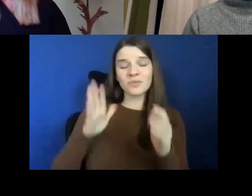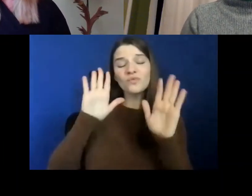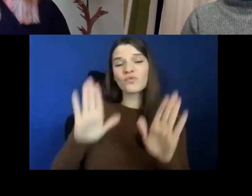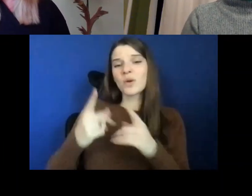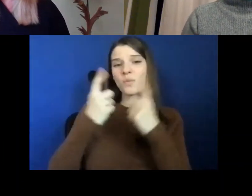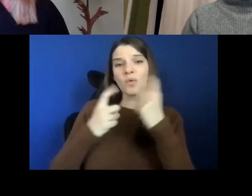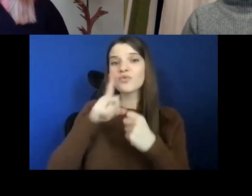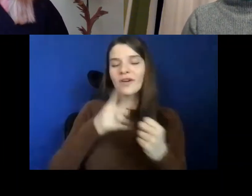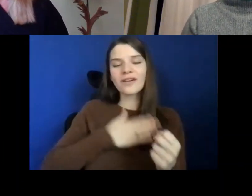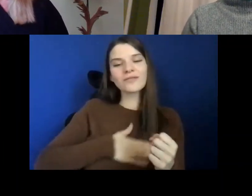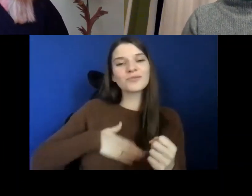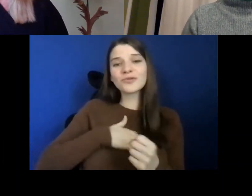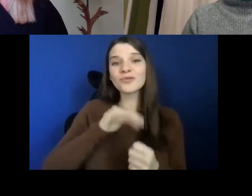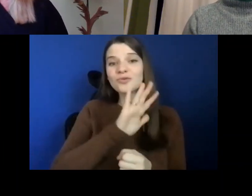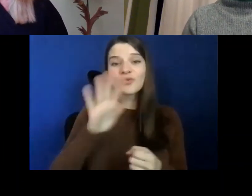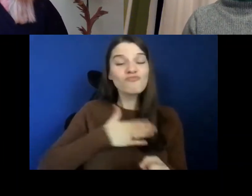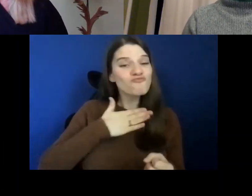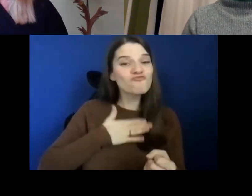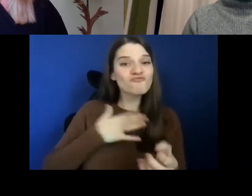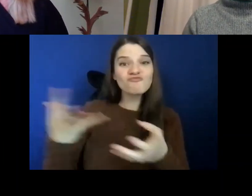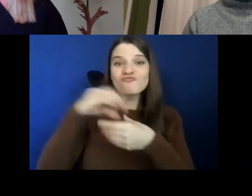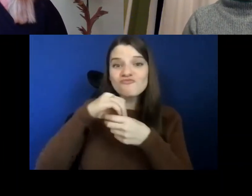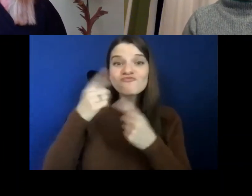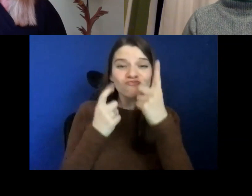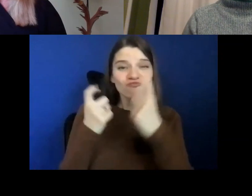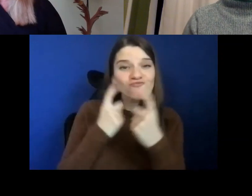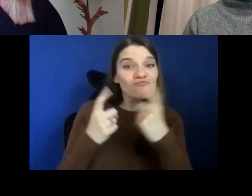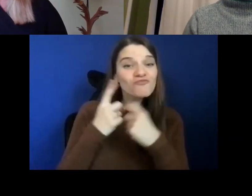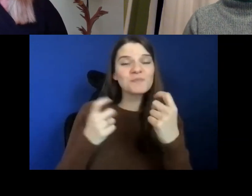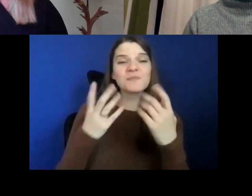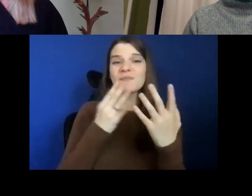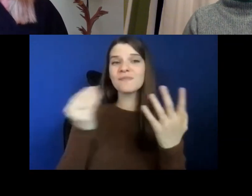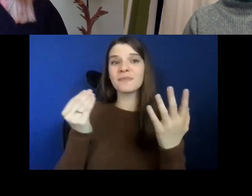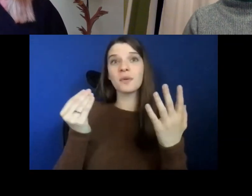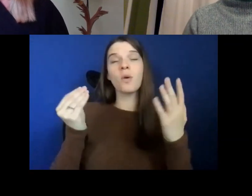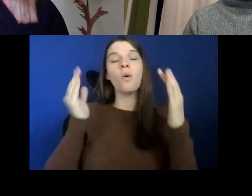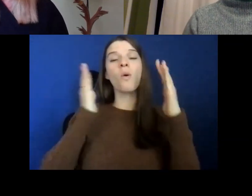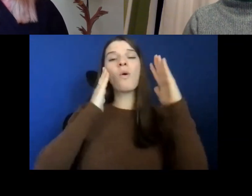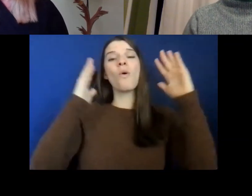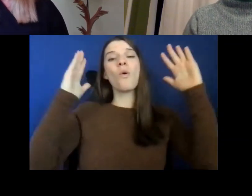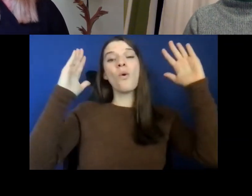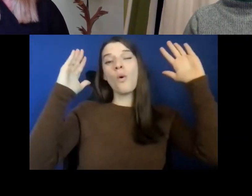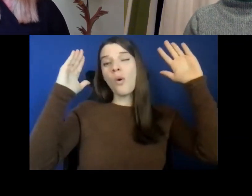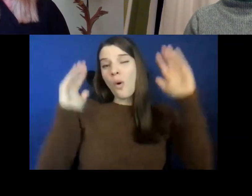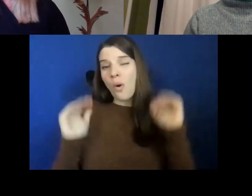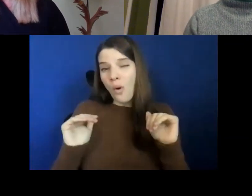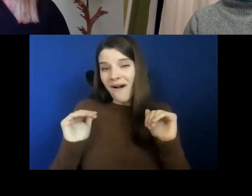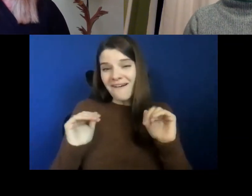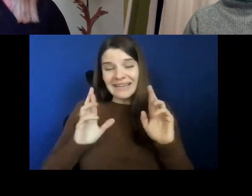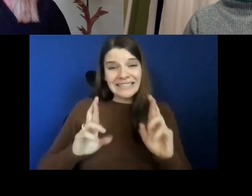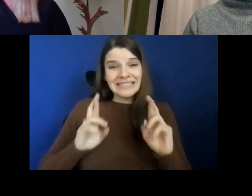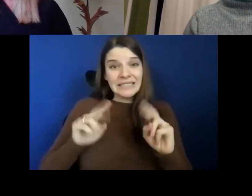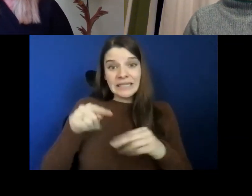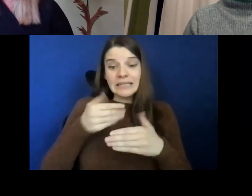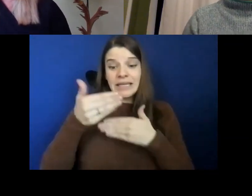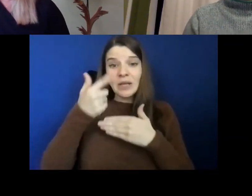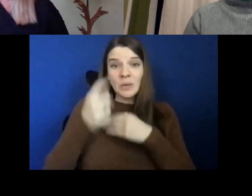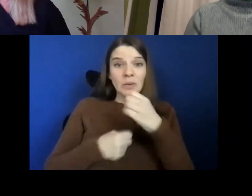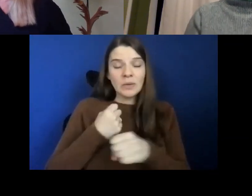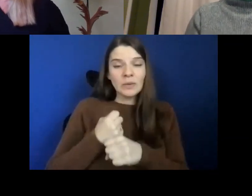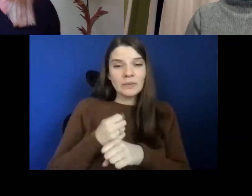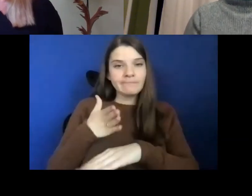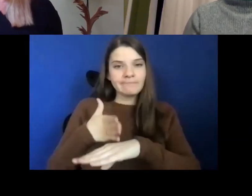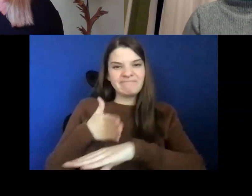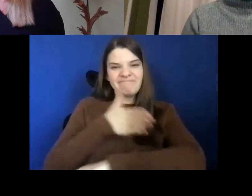really appreciate the engagement. And hopefully this next year will get better.